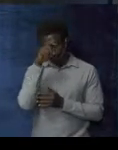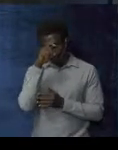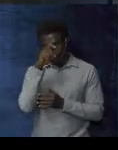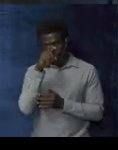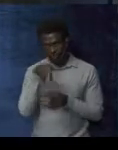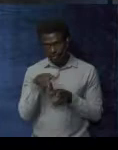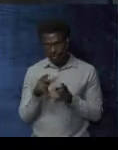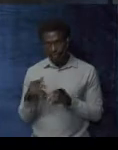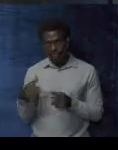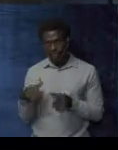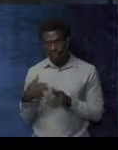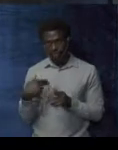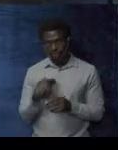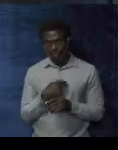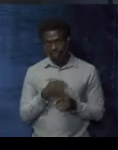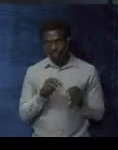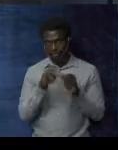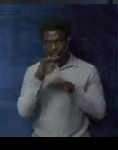on.